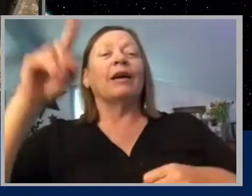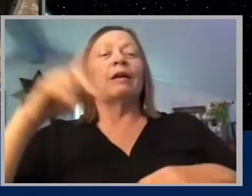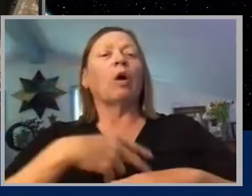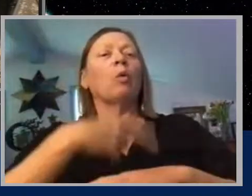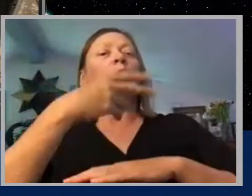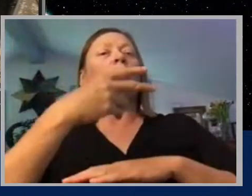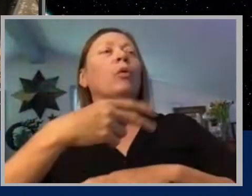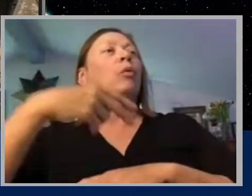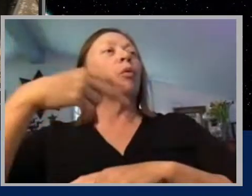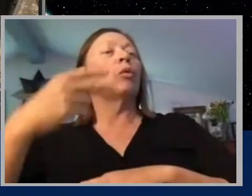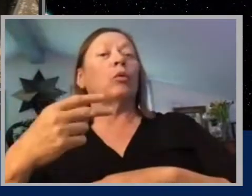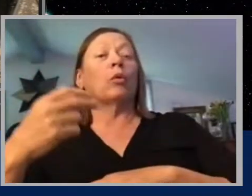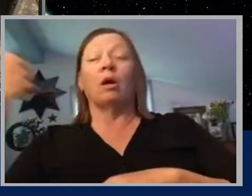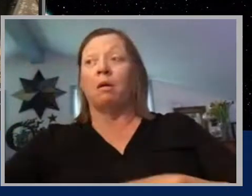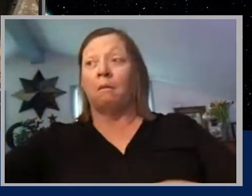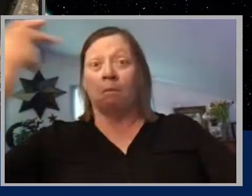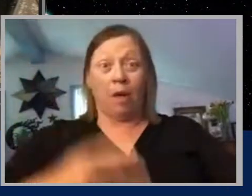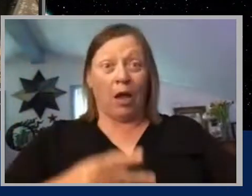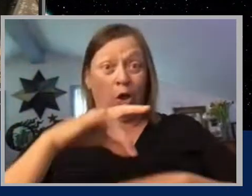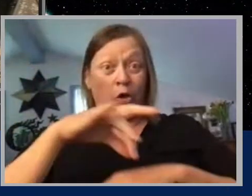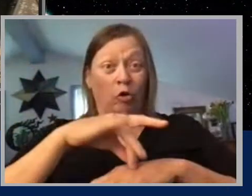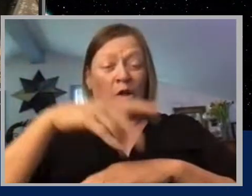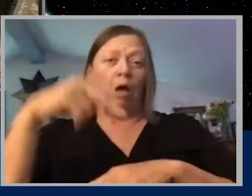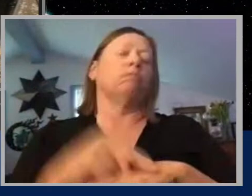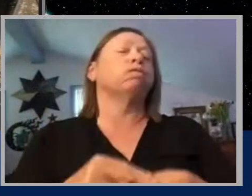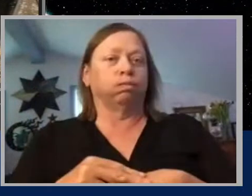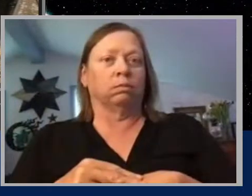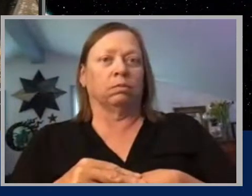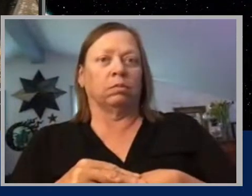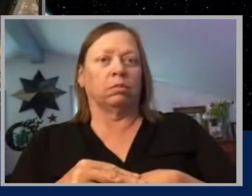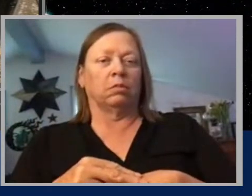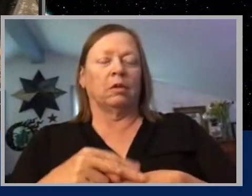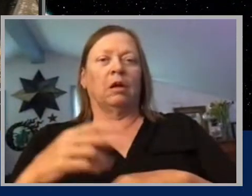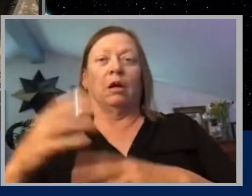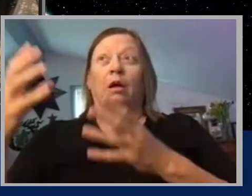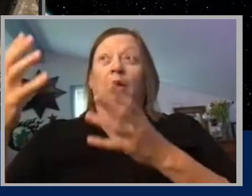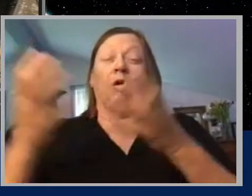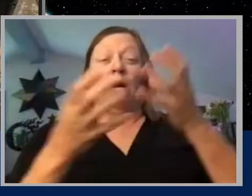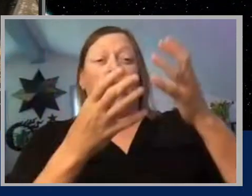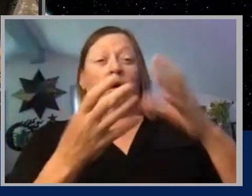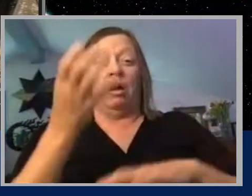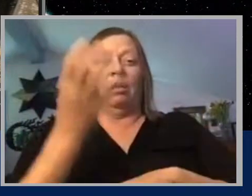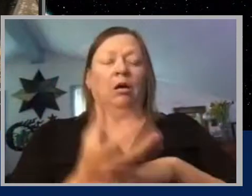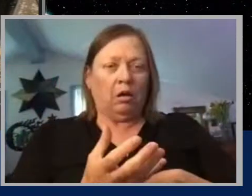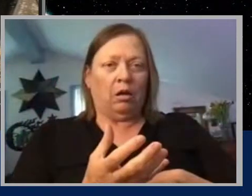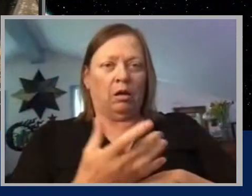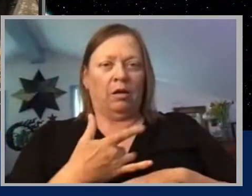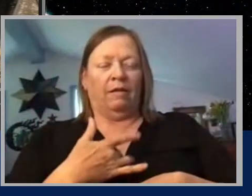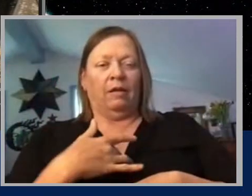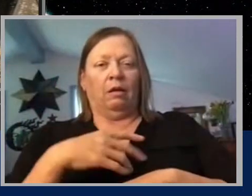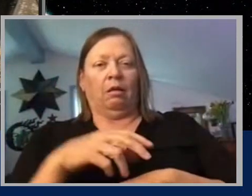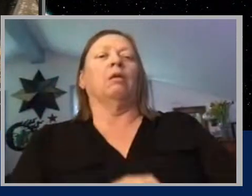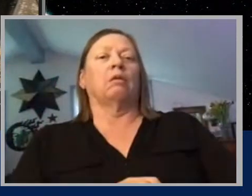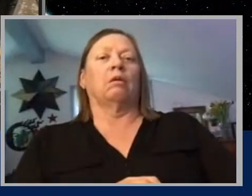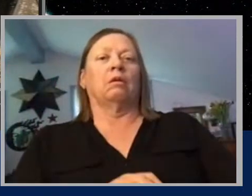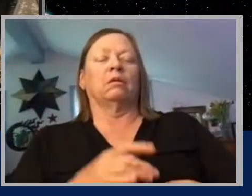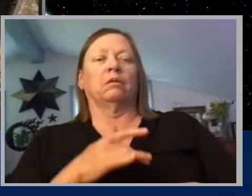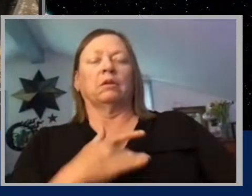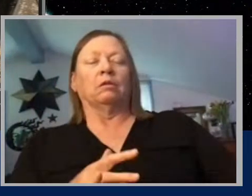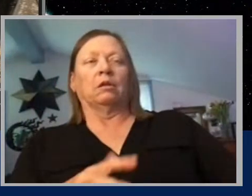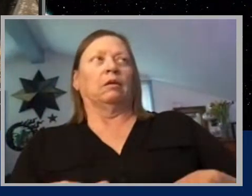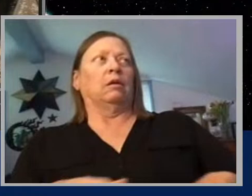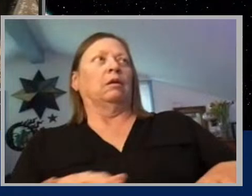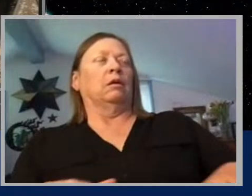feeling that rocking back and forth, and then splashing down in the ocean where you have a very minimum wave state, but you're sensitive to all of those